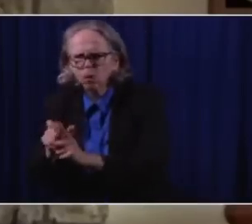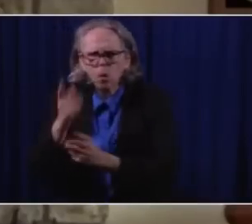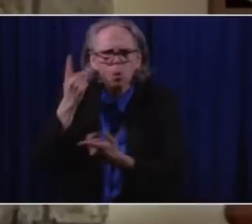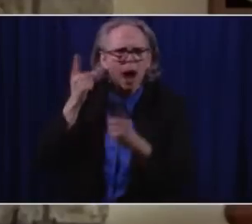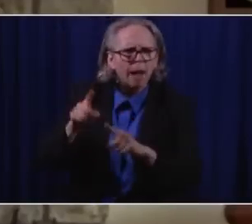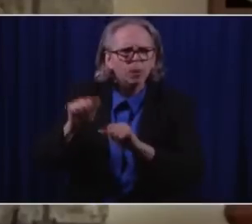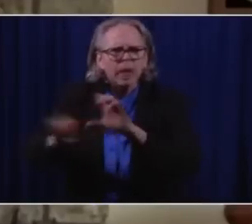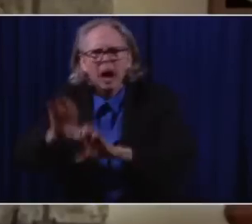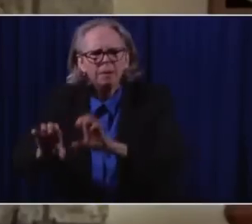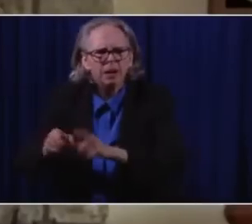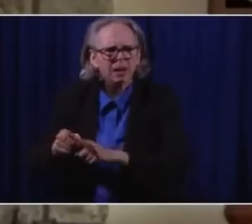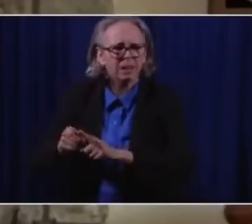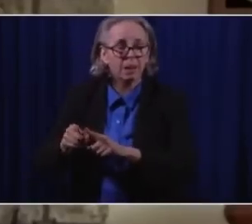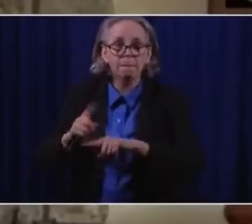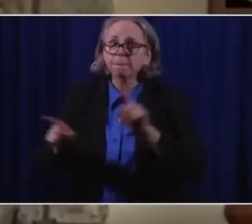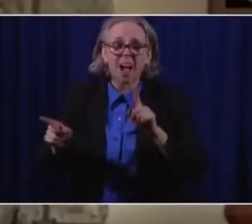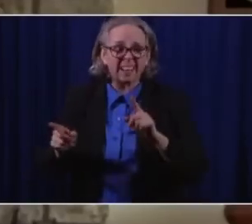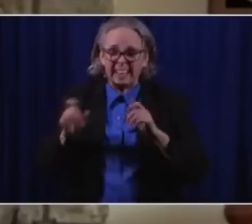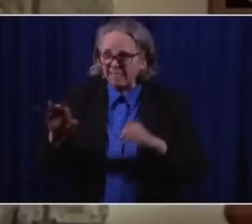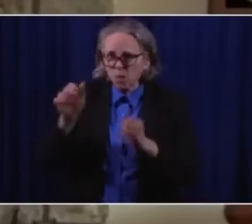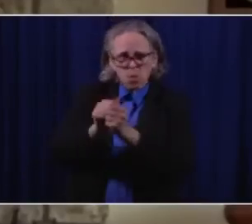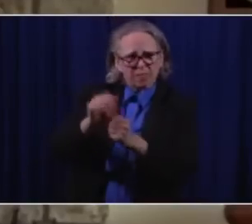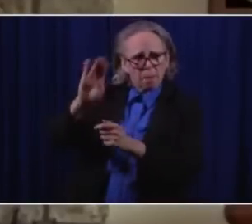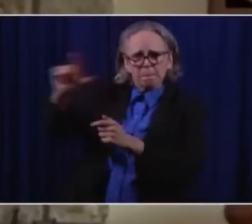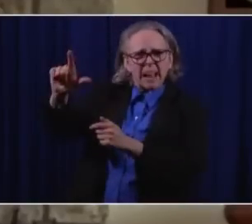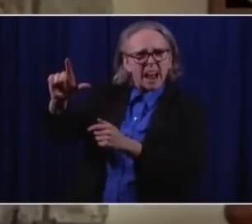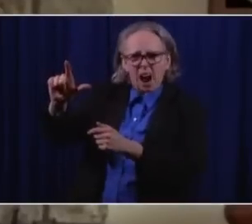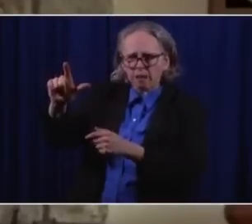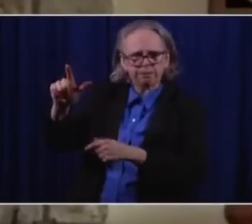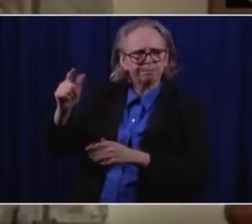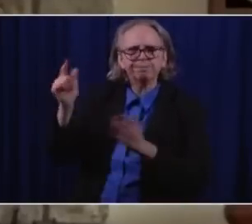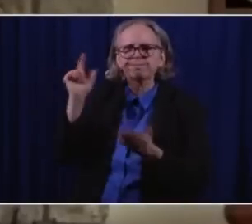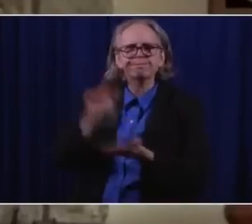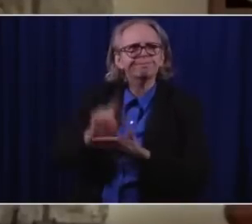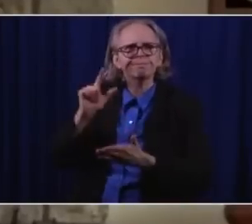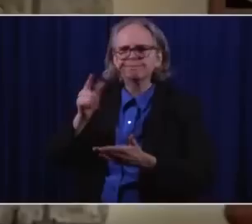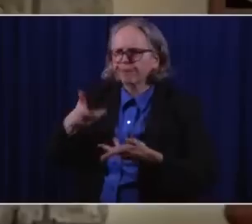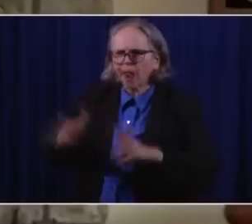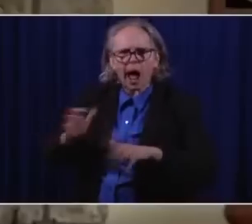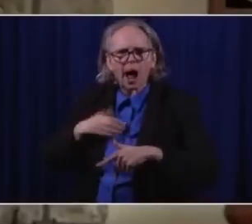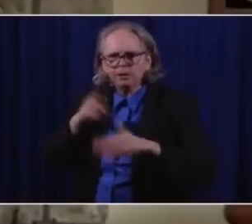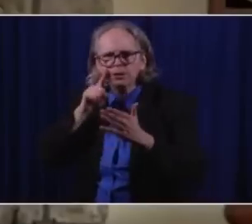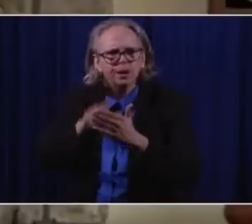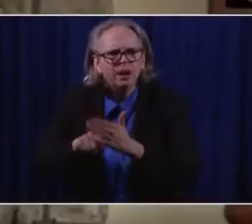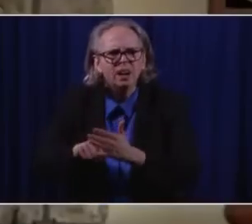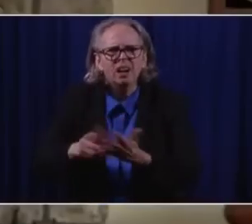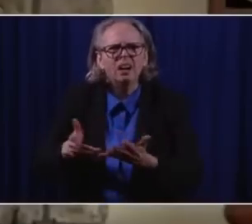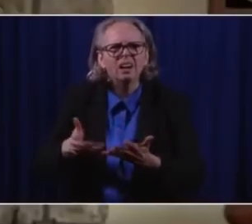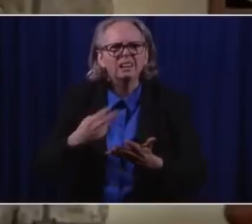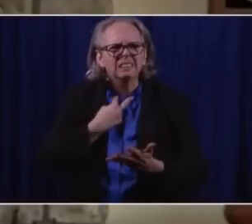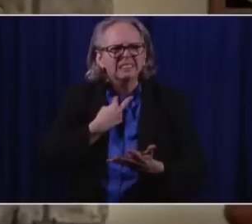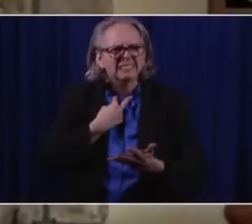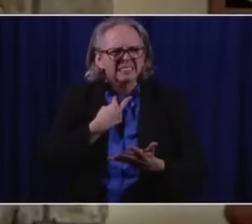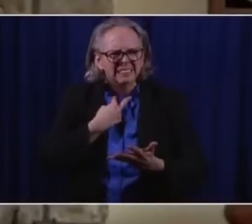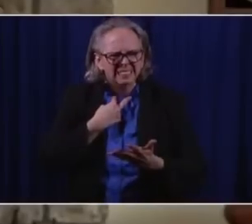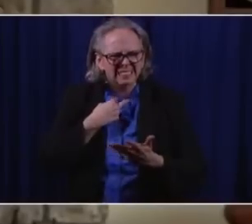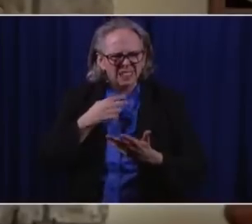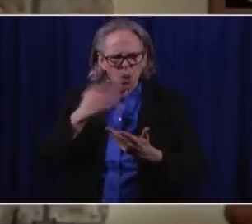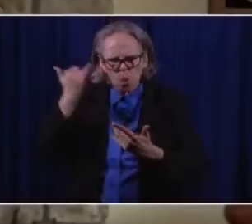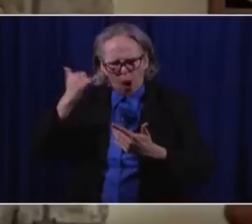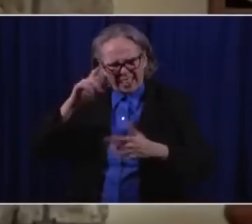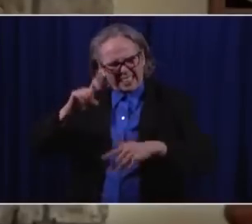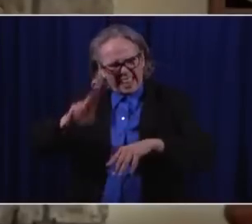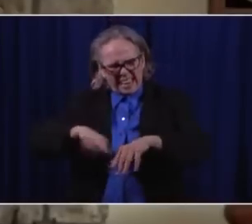do that. In national security matters like this, time is of the essence. We would have to